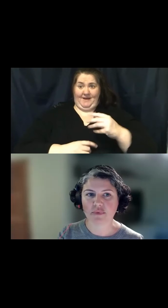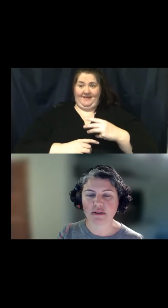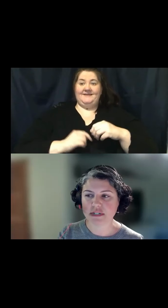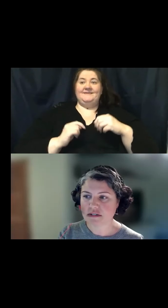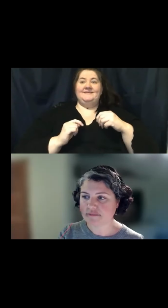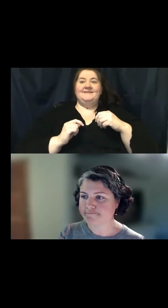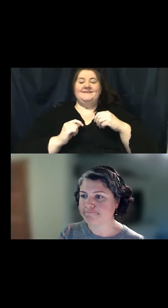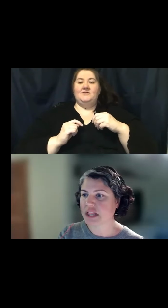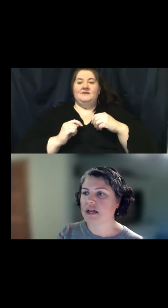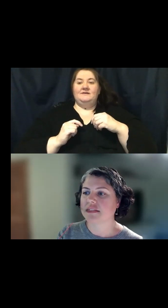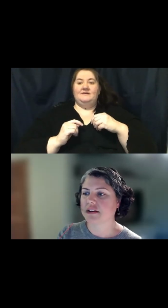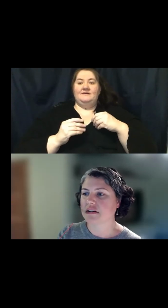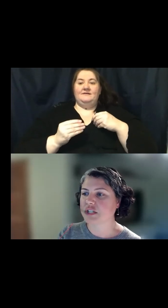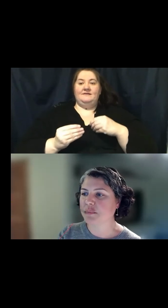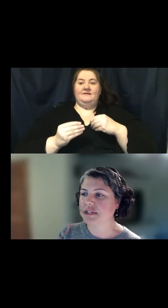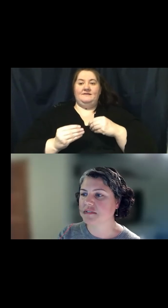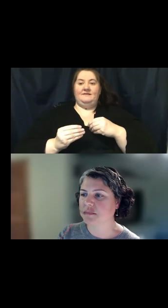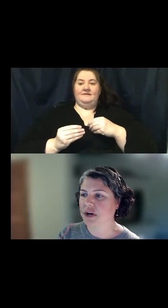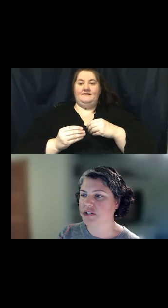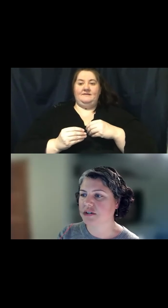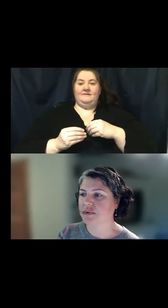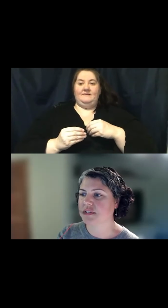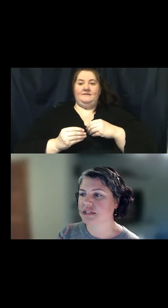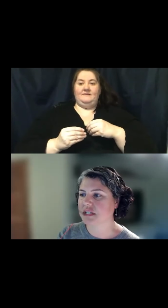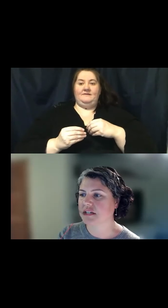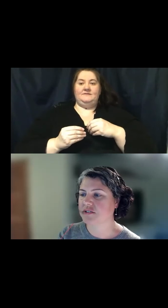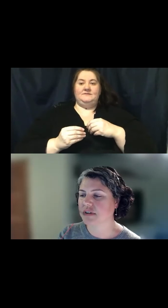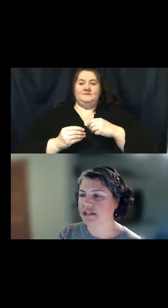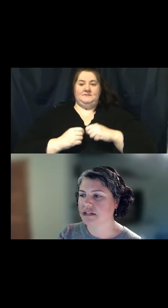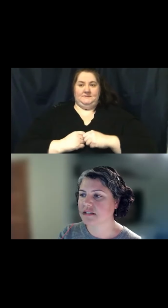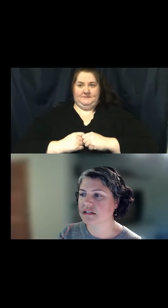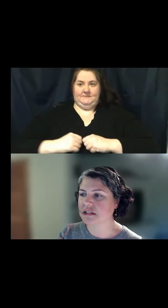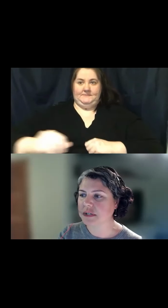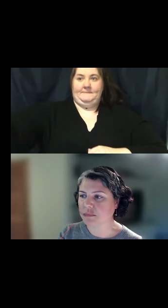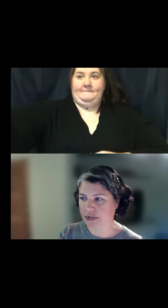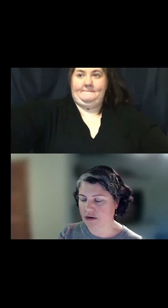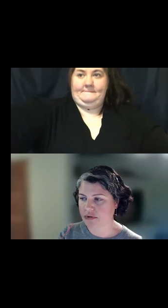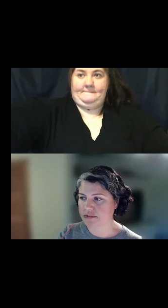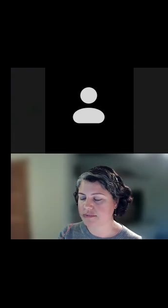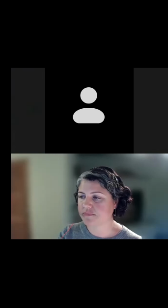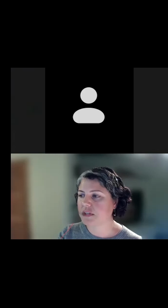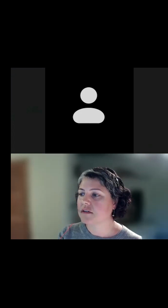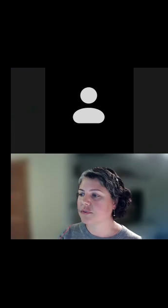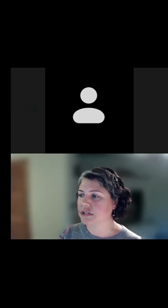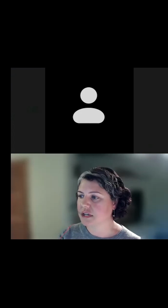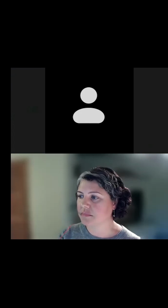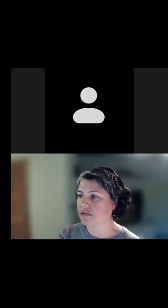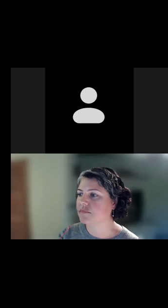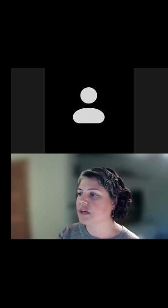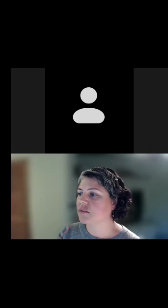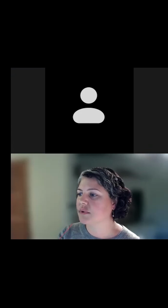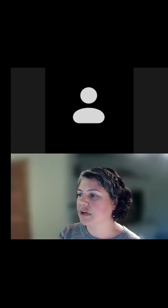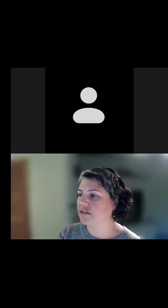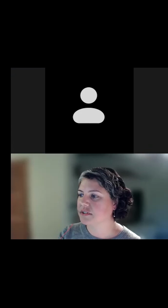city of Redmond. There are segments of the project where the city has directed us to limit work hours. For